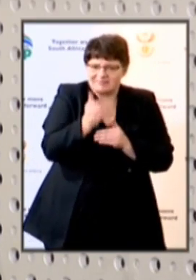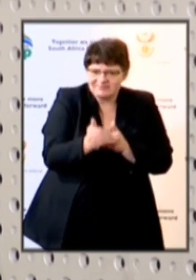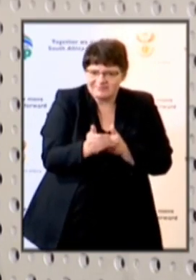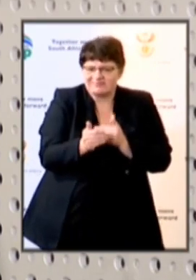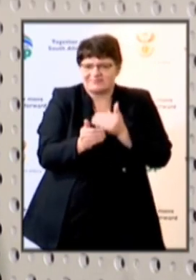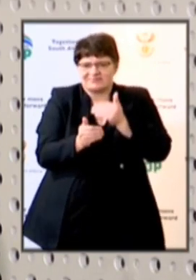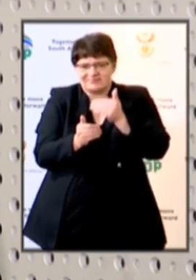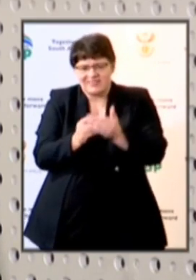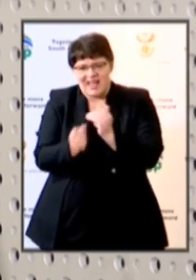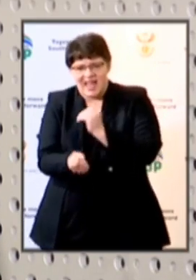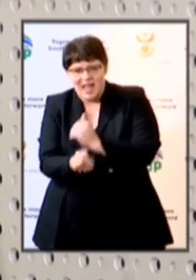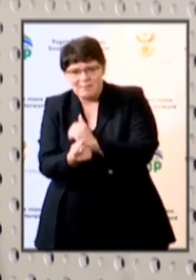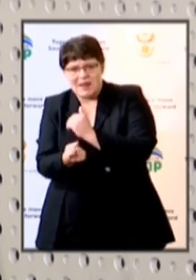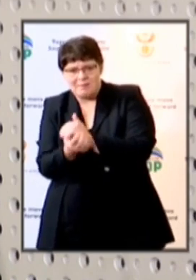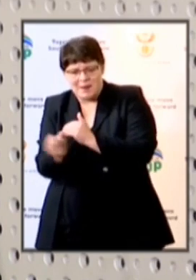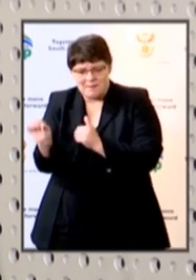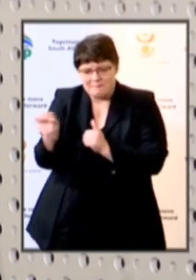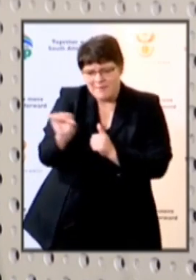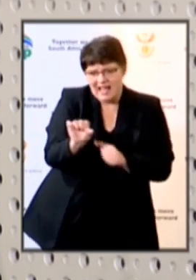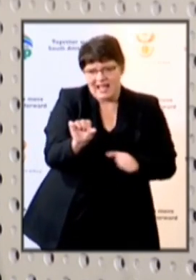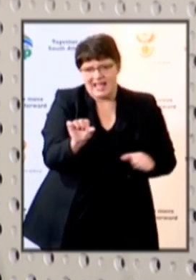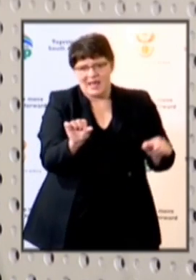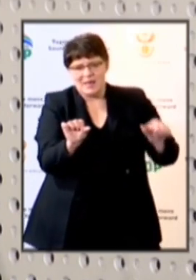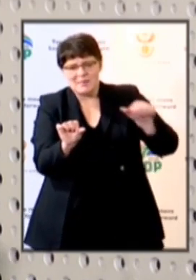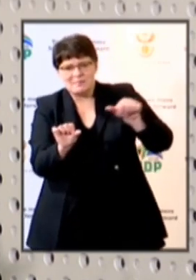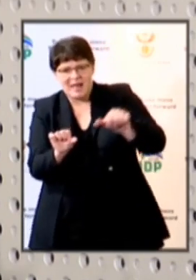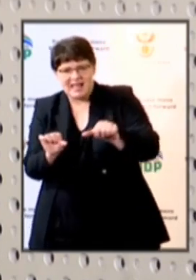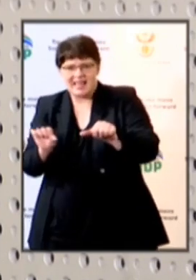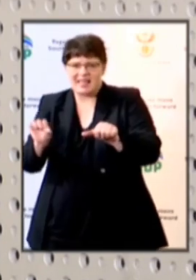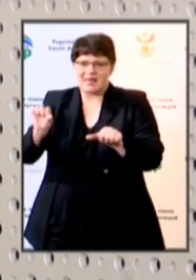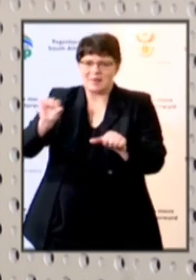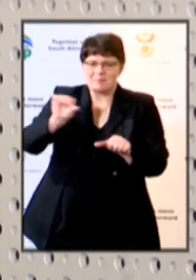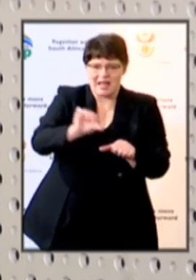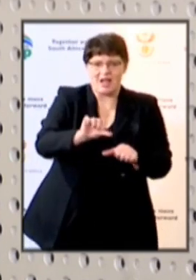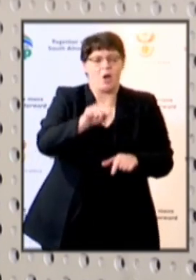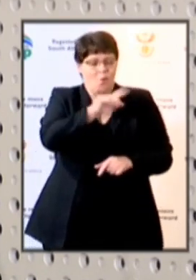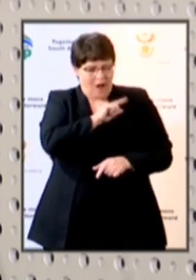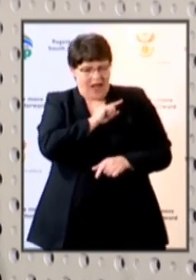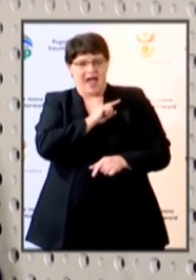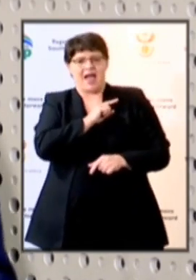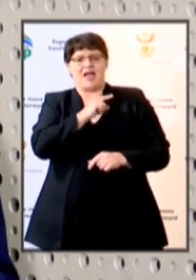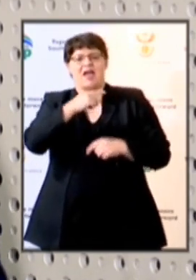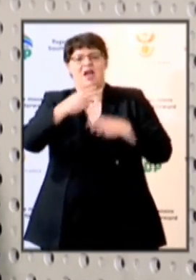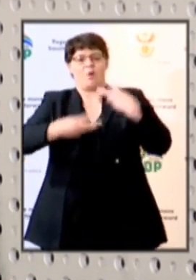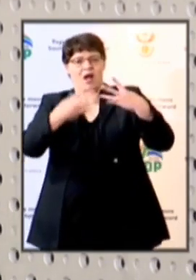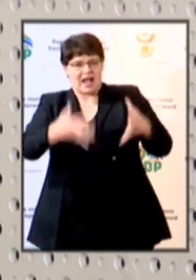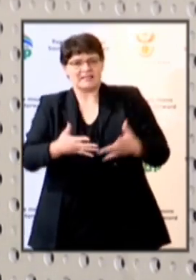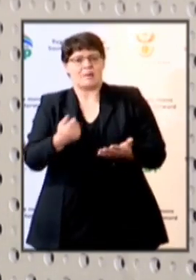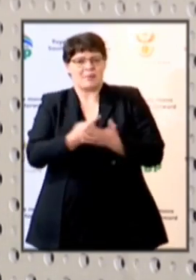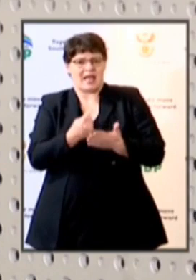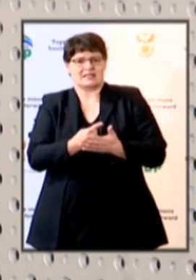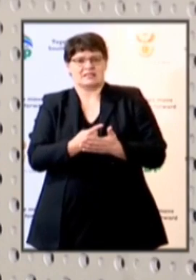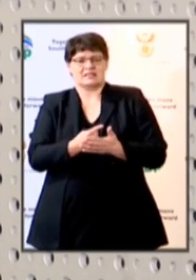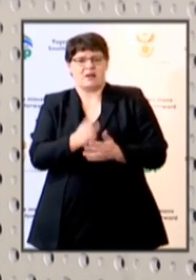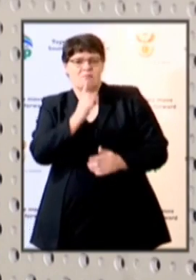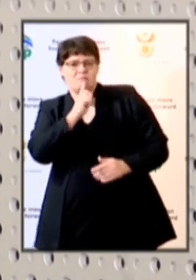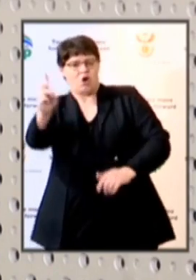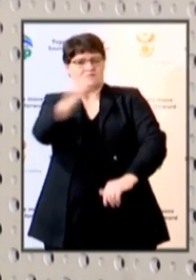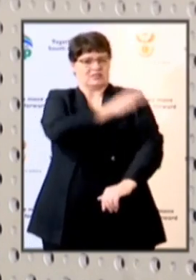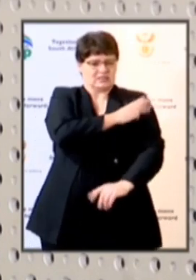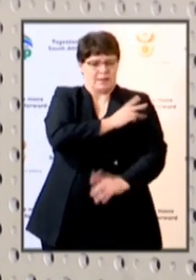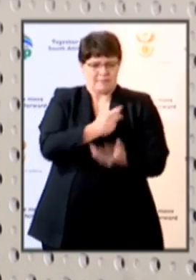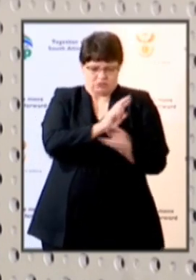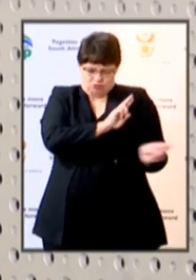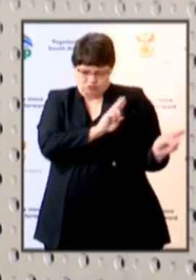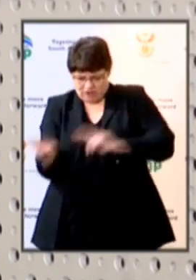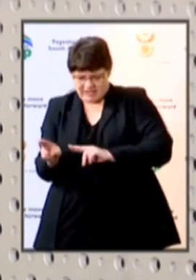and managers to work together at the workplace, to get the workplace ready for COVID. So it means as smaller numbers initially come in, we